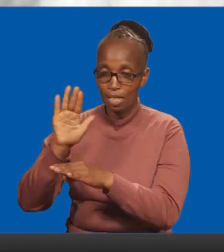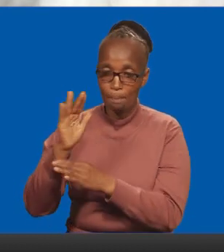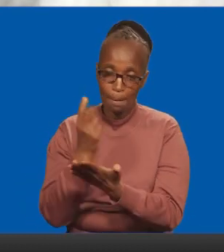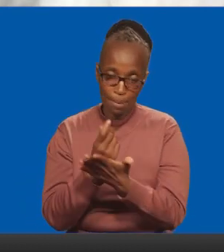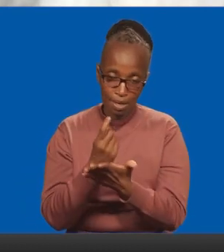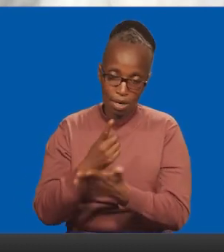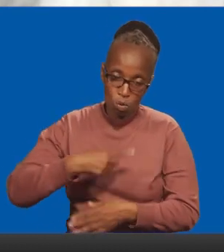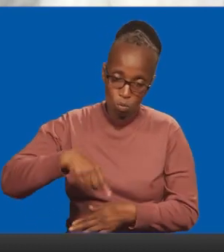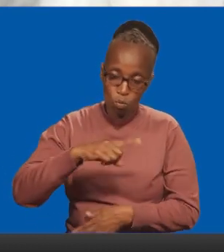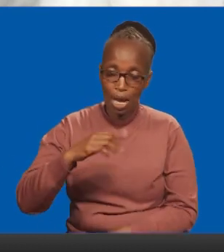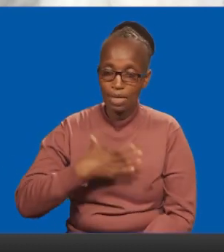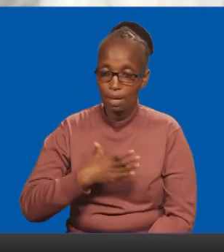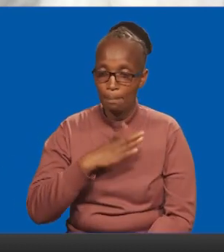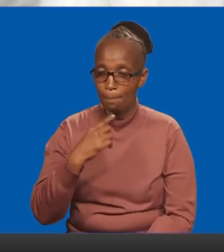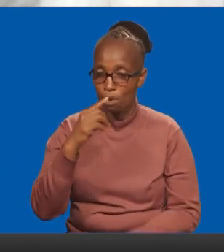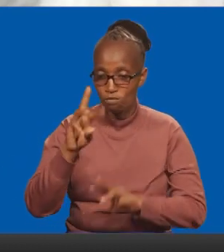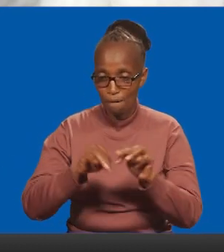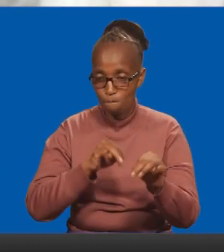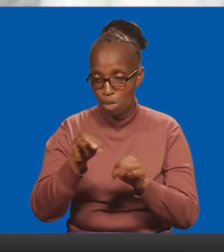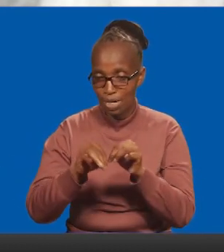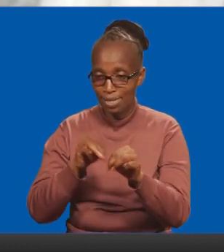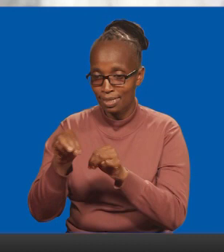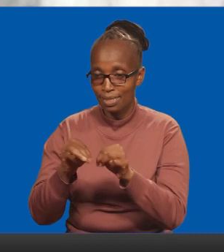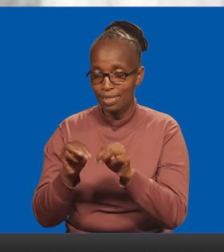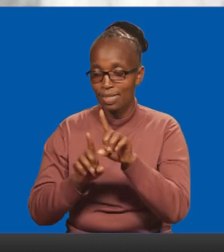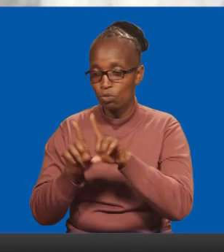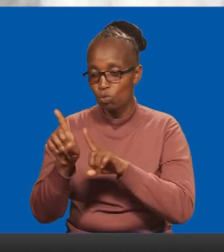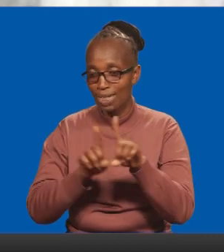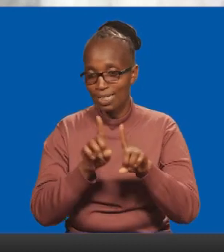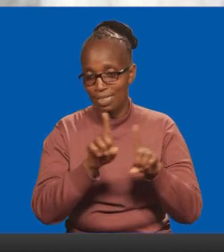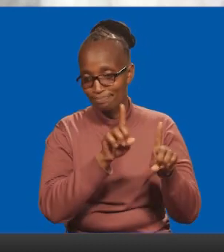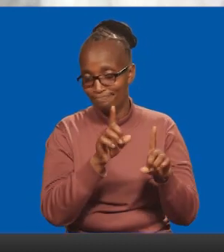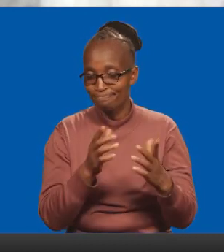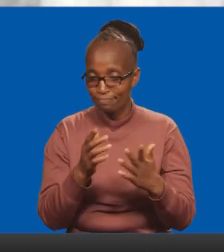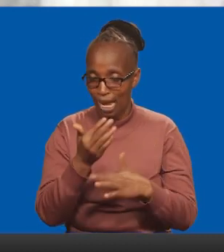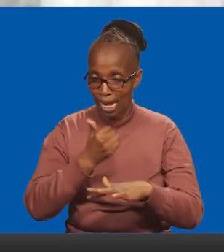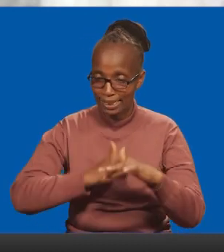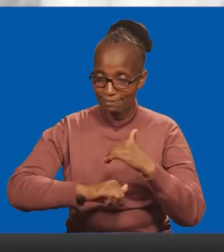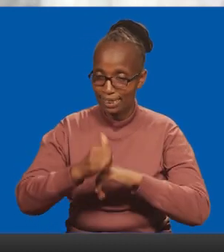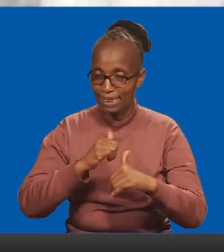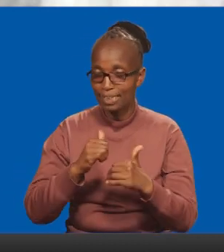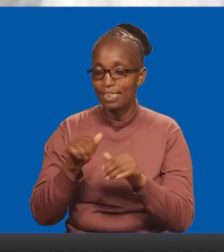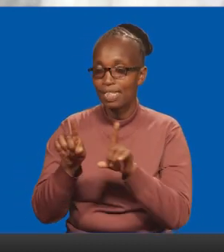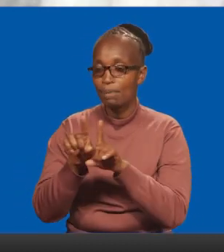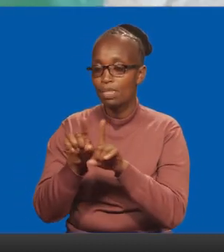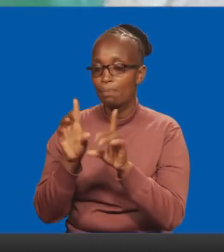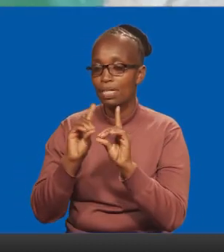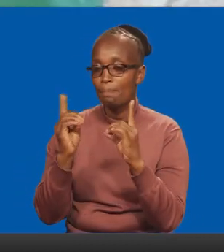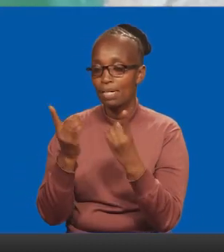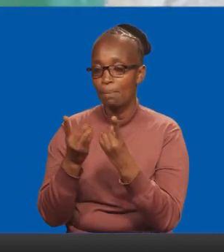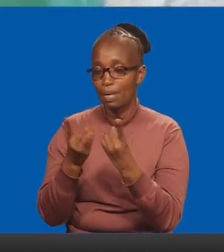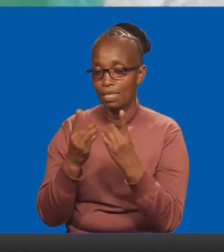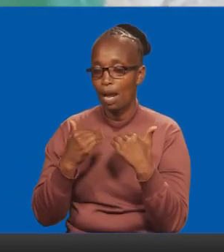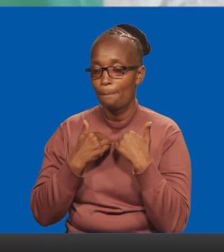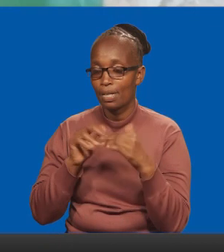invested our money, we, as the people who are managing these tourism activities. Sekta